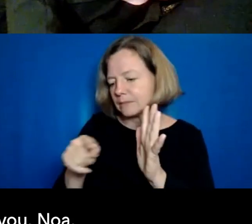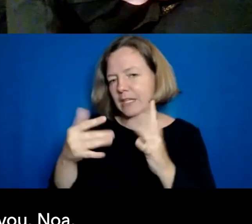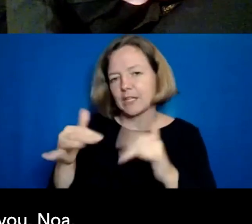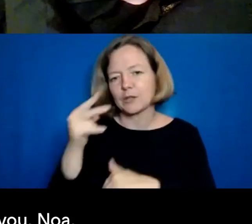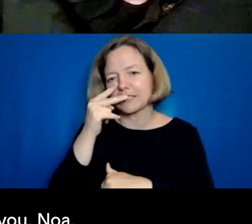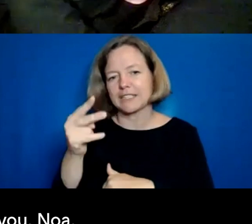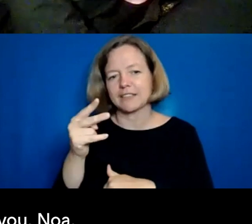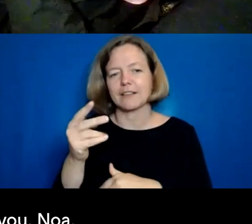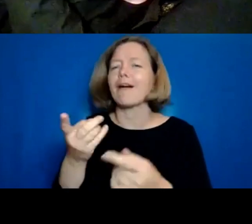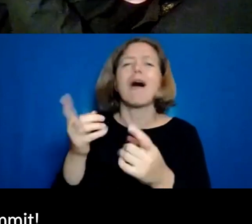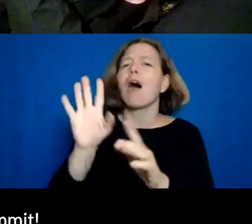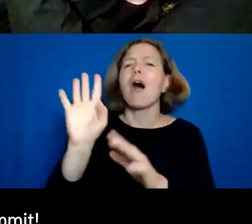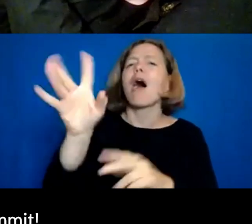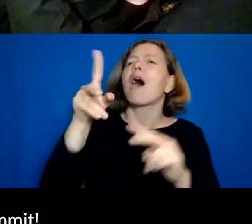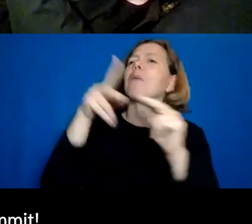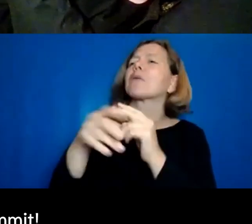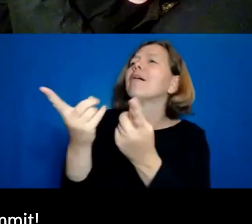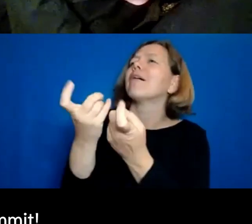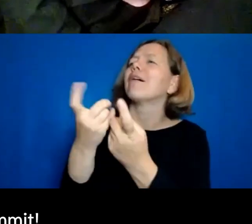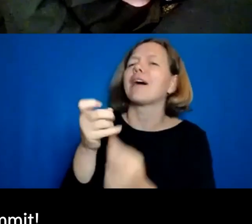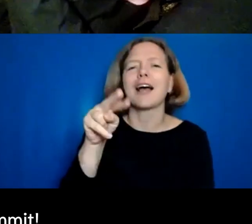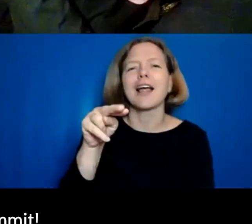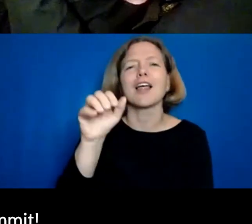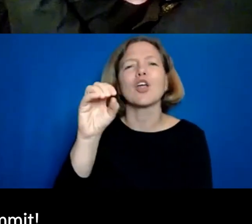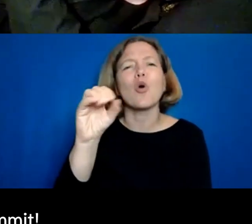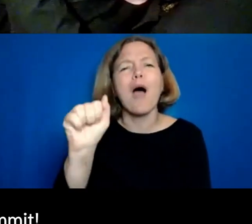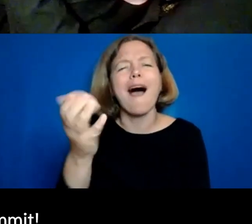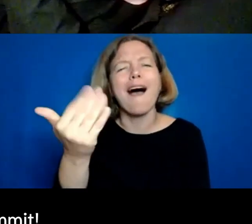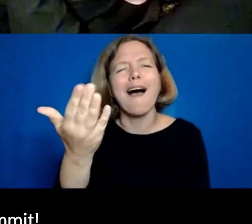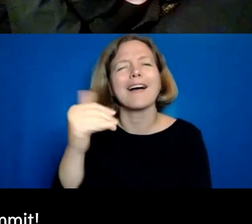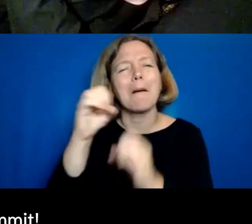your dream? Oh, damn it.